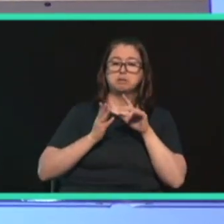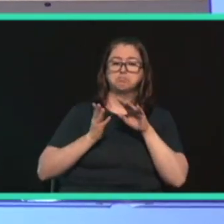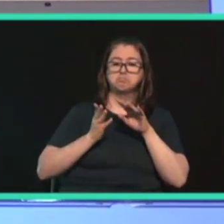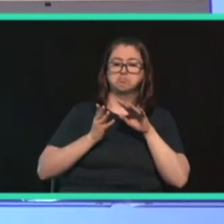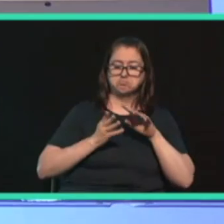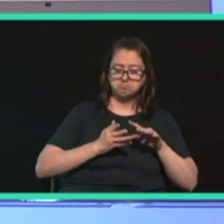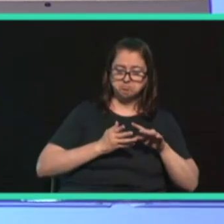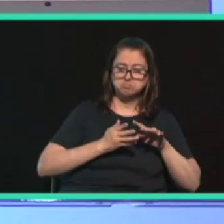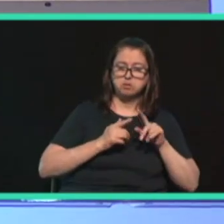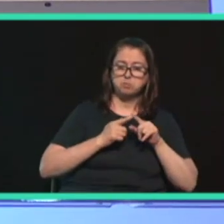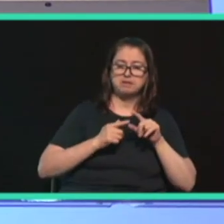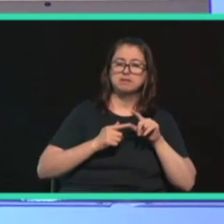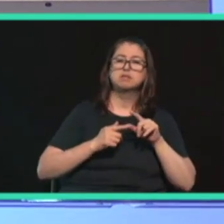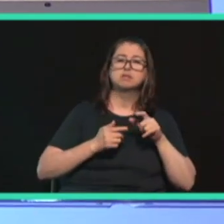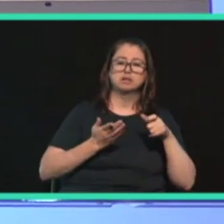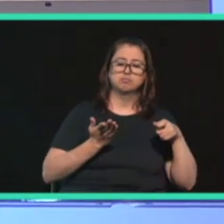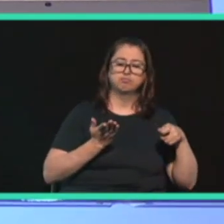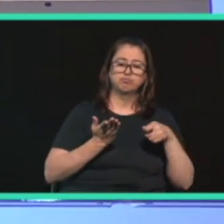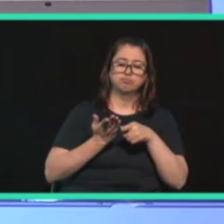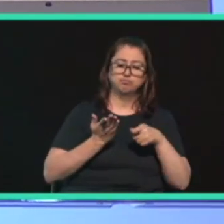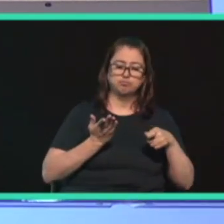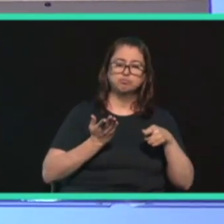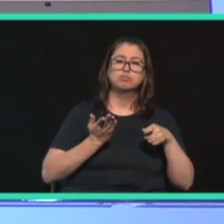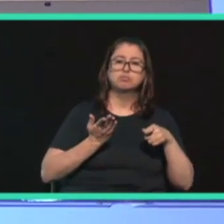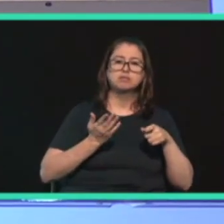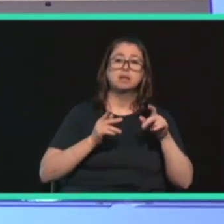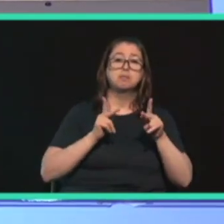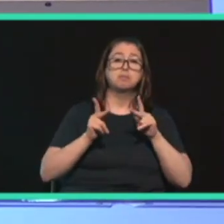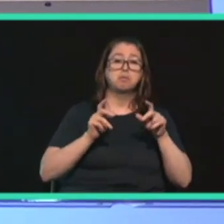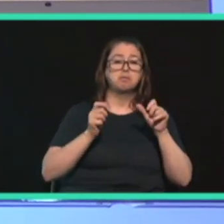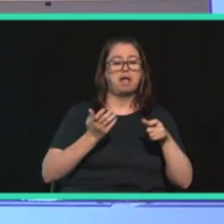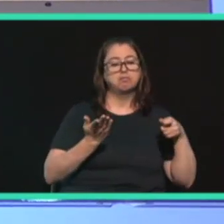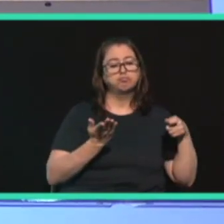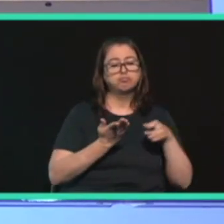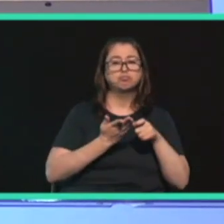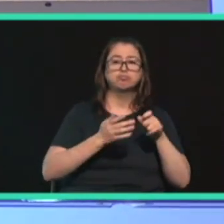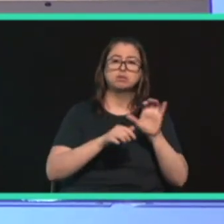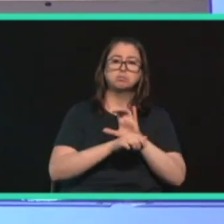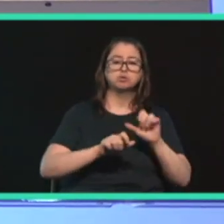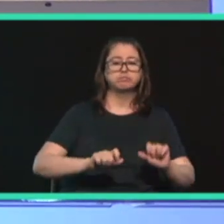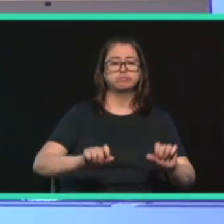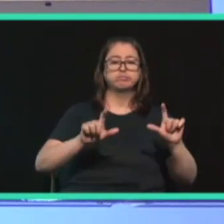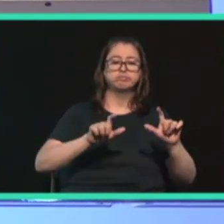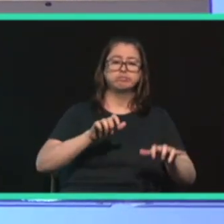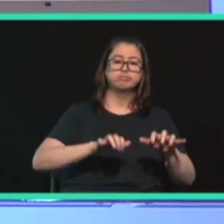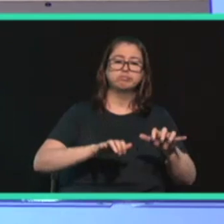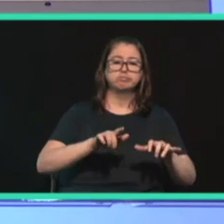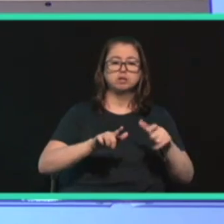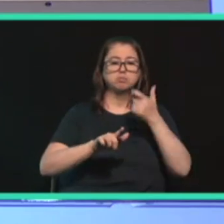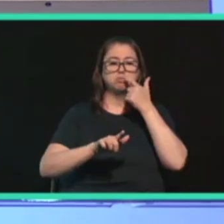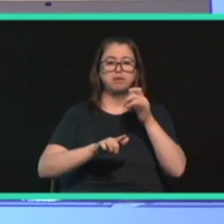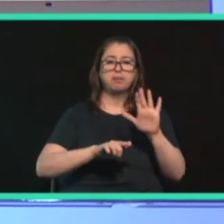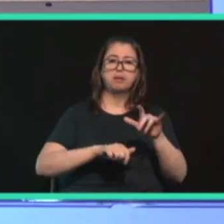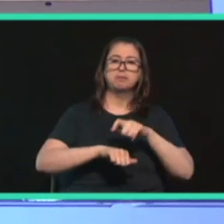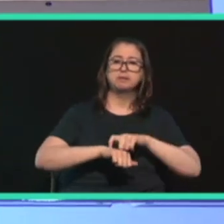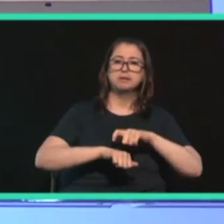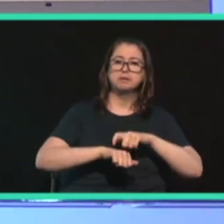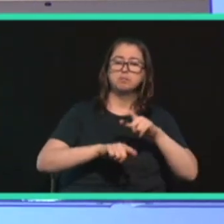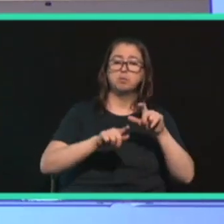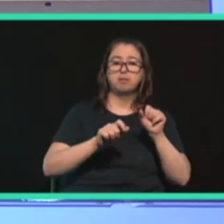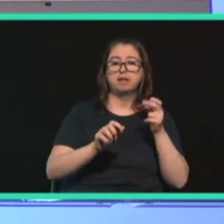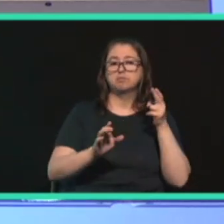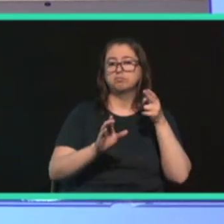protected memory stick, which people can look at in their own time and then join a facilitated session via